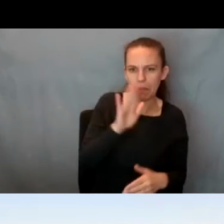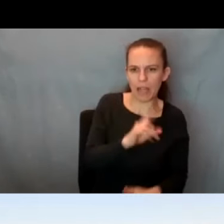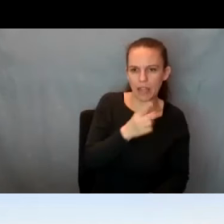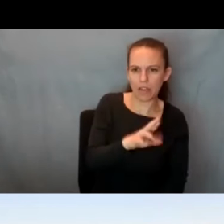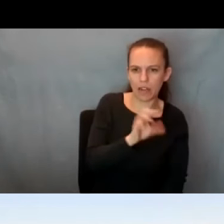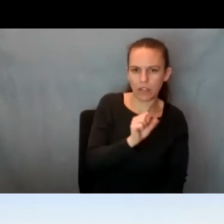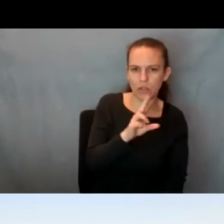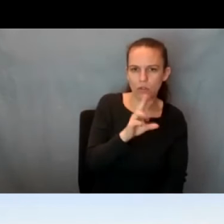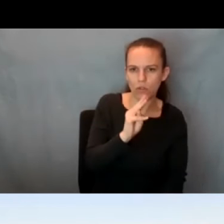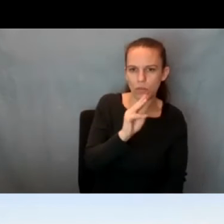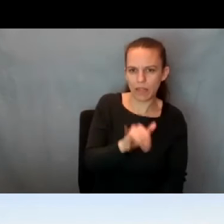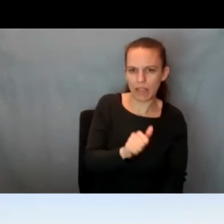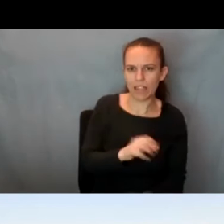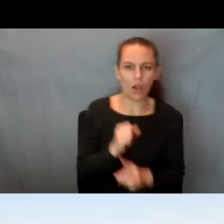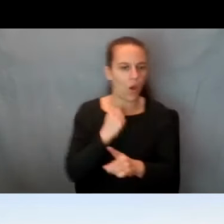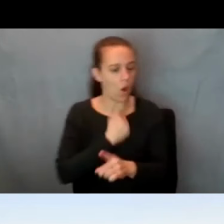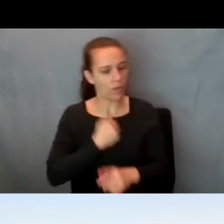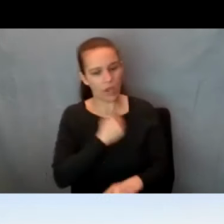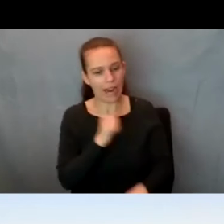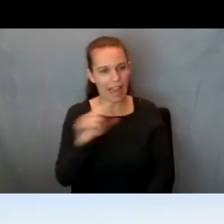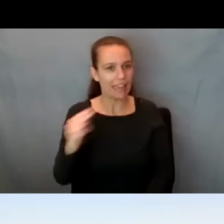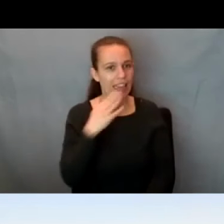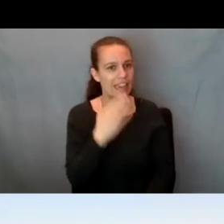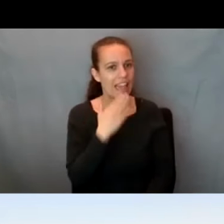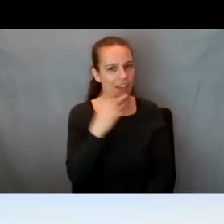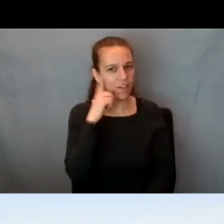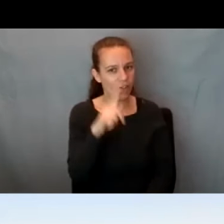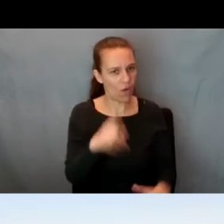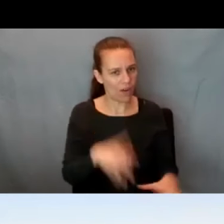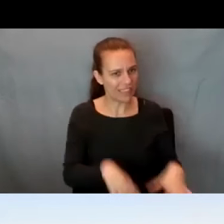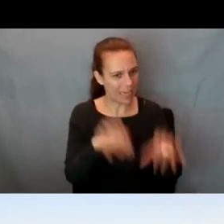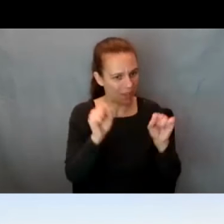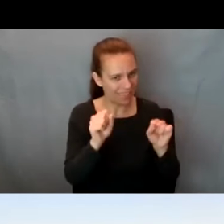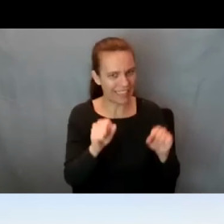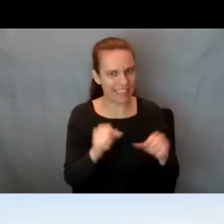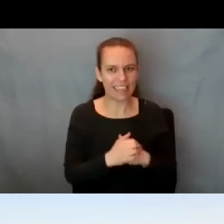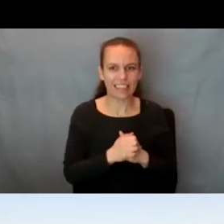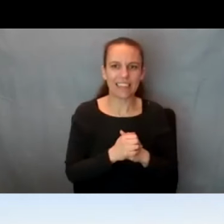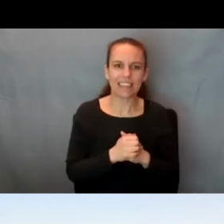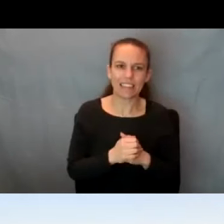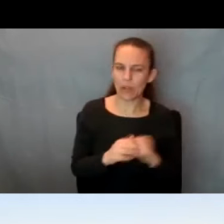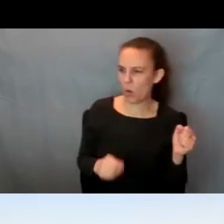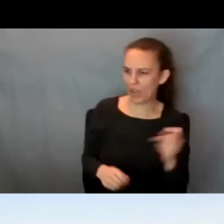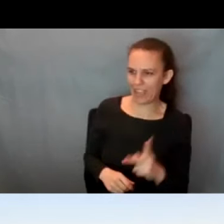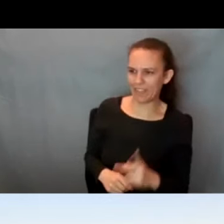is trying to facilitate. So sorry, Richard, thank you for stepping in. Okay.